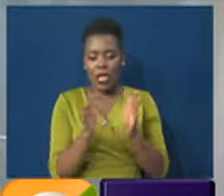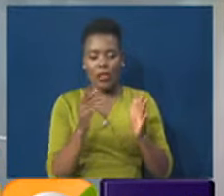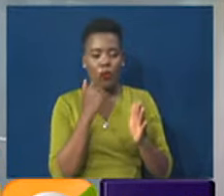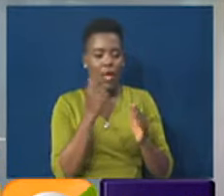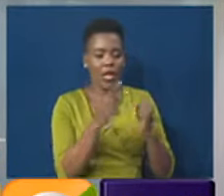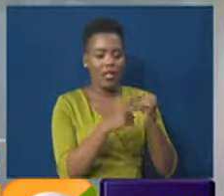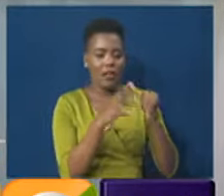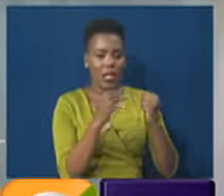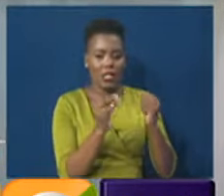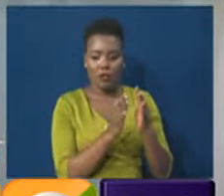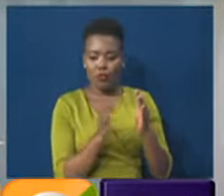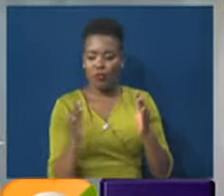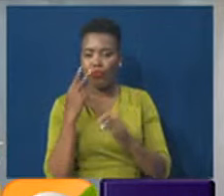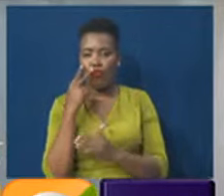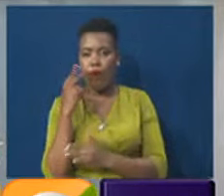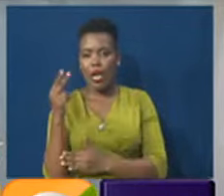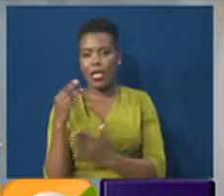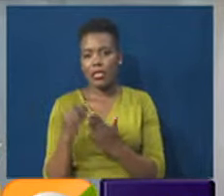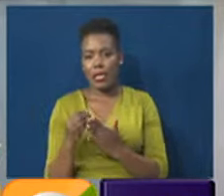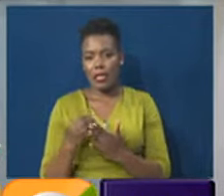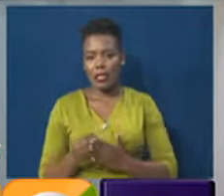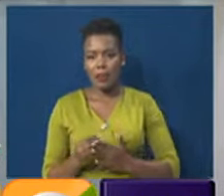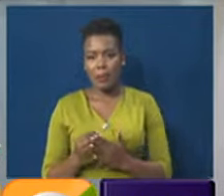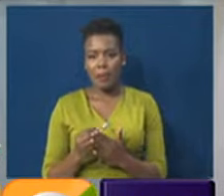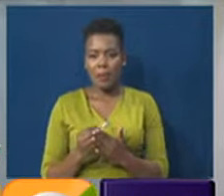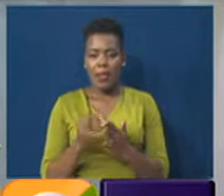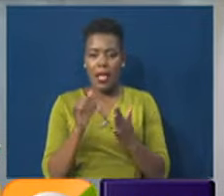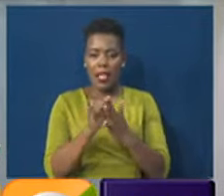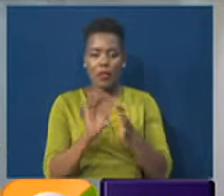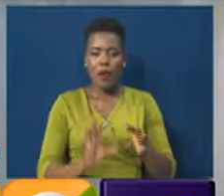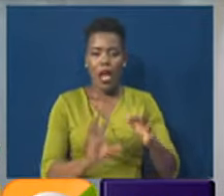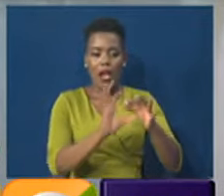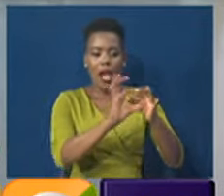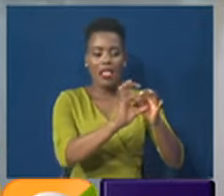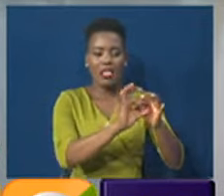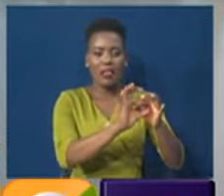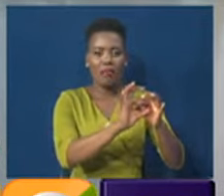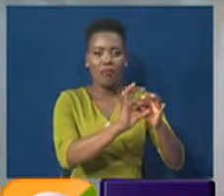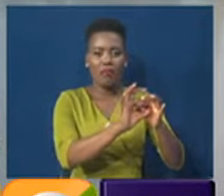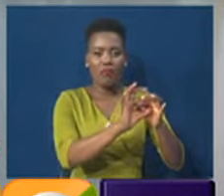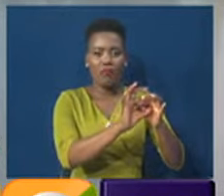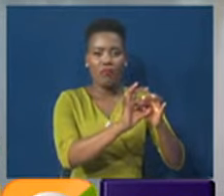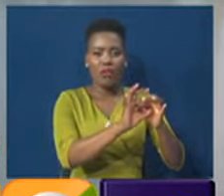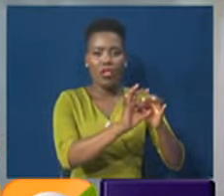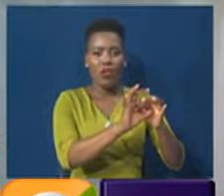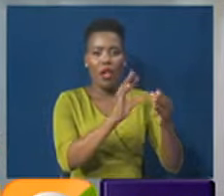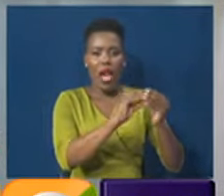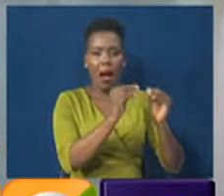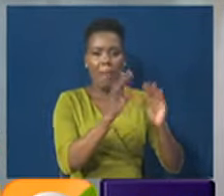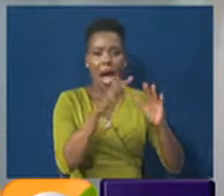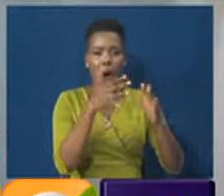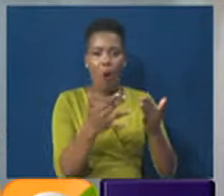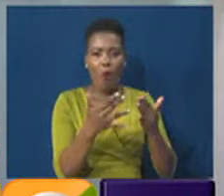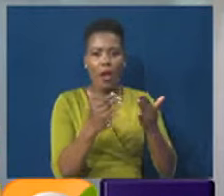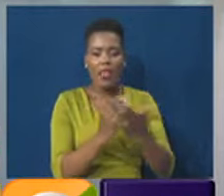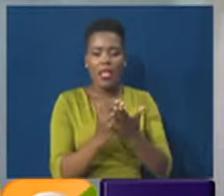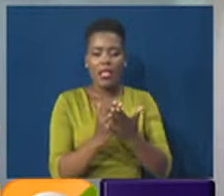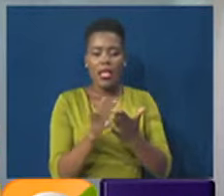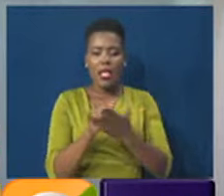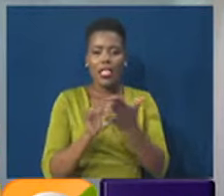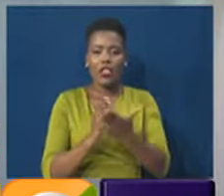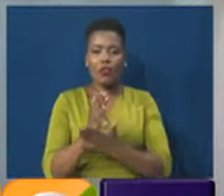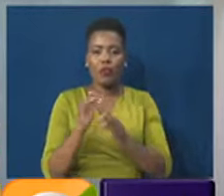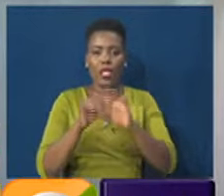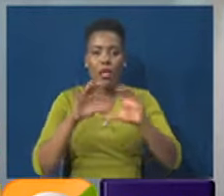shillings to 200 shillings. Is that an Azimio figure, or is the reality in the market? But also, what do you explain